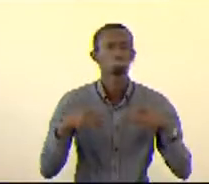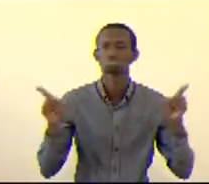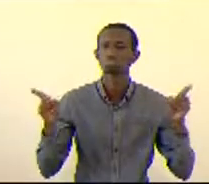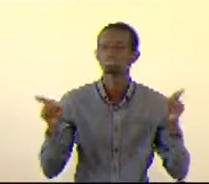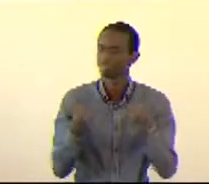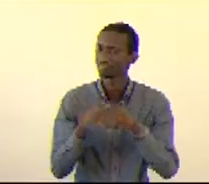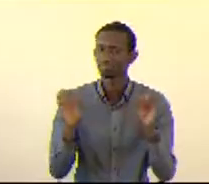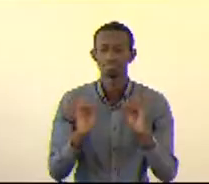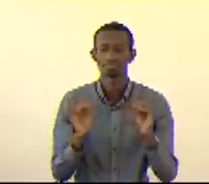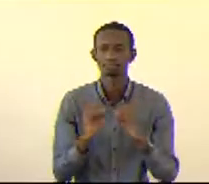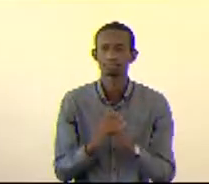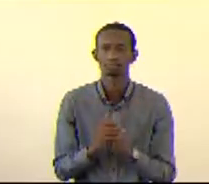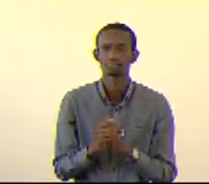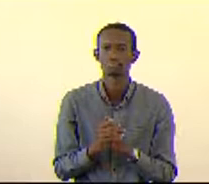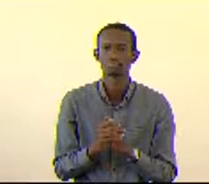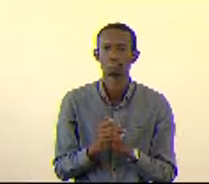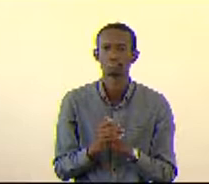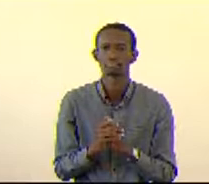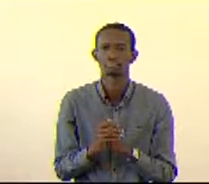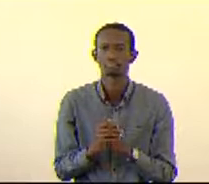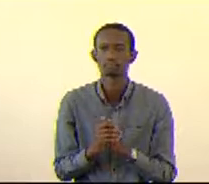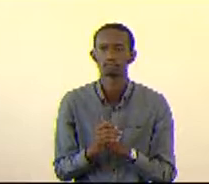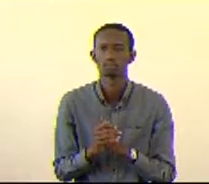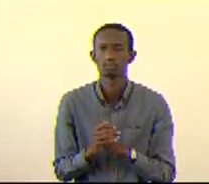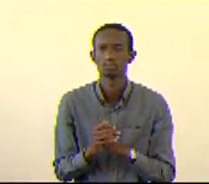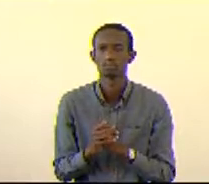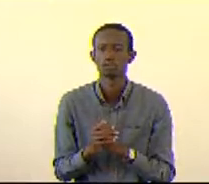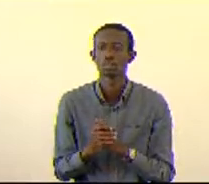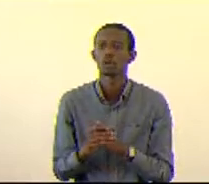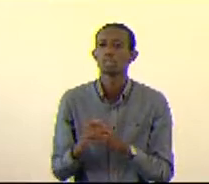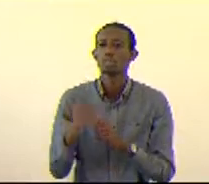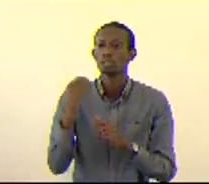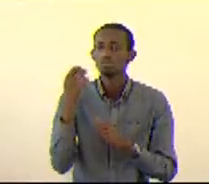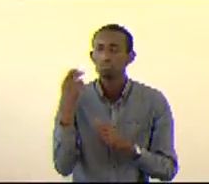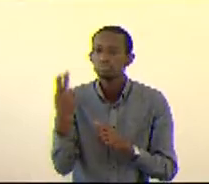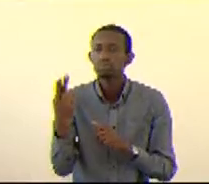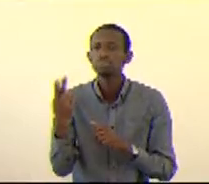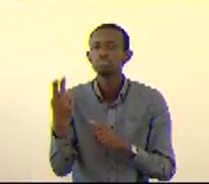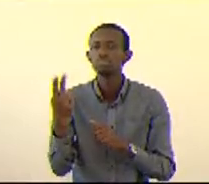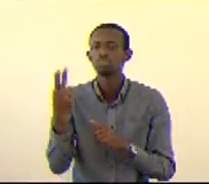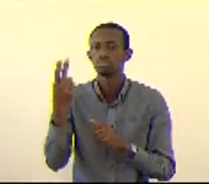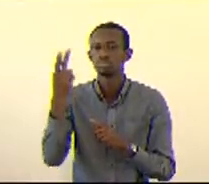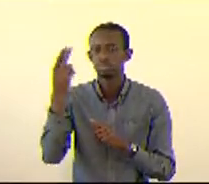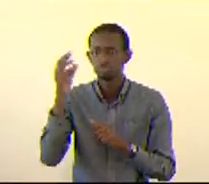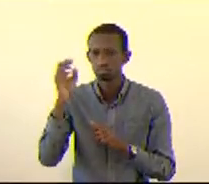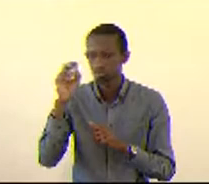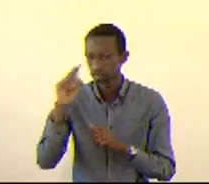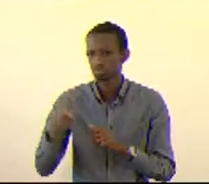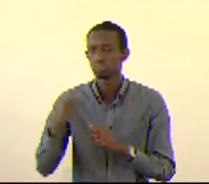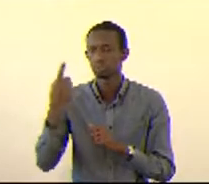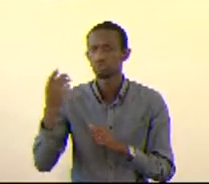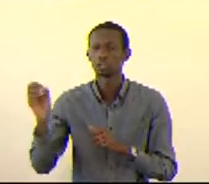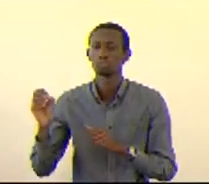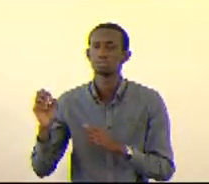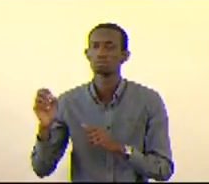only 2,100 joules of heat to make the temperature of ice to increase by 1 degree Celsius. And yet, for liquid water,